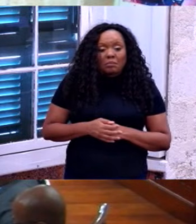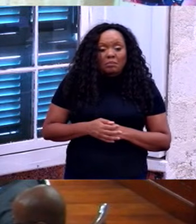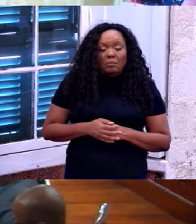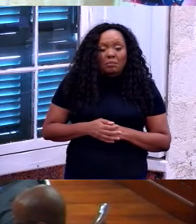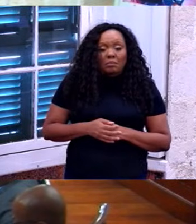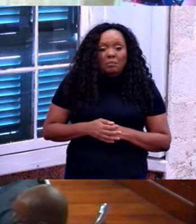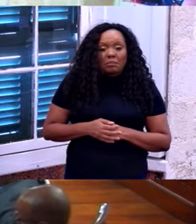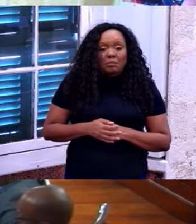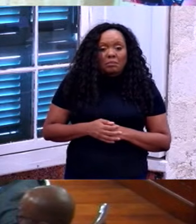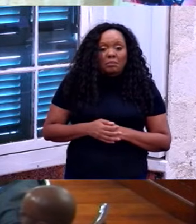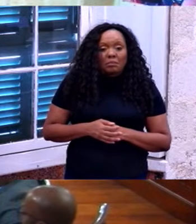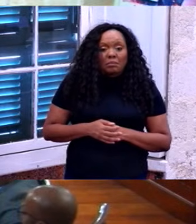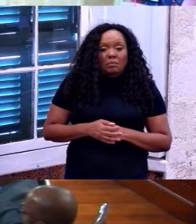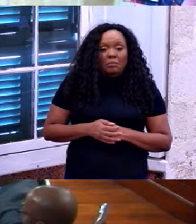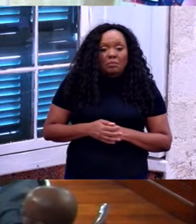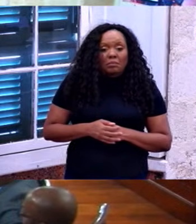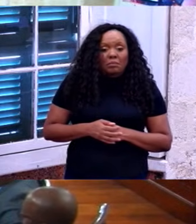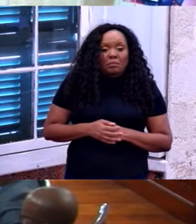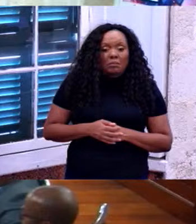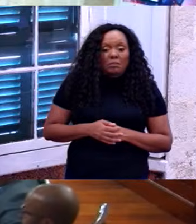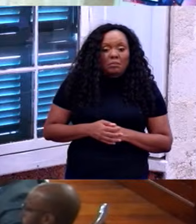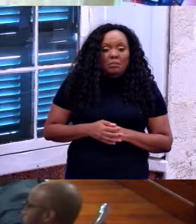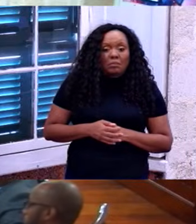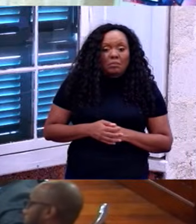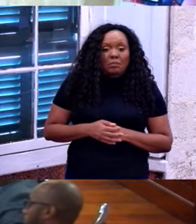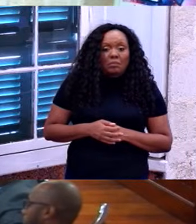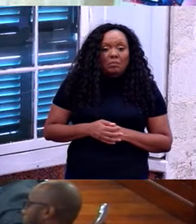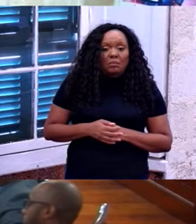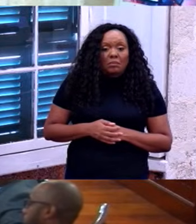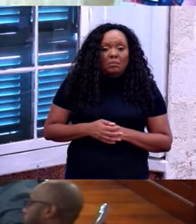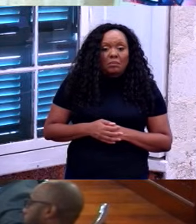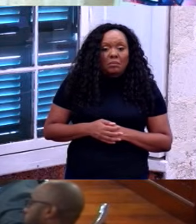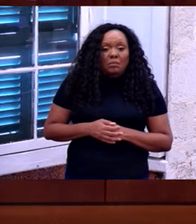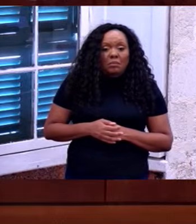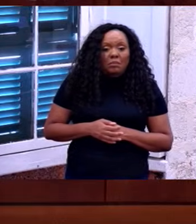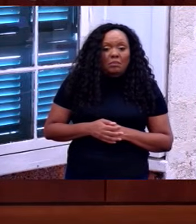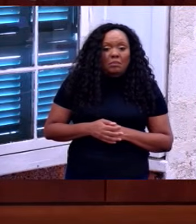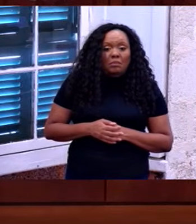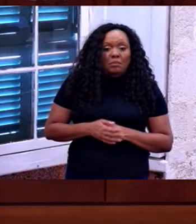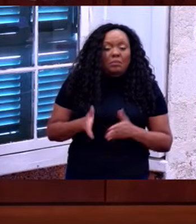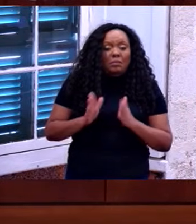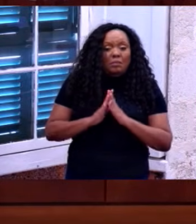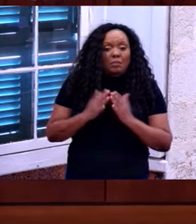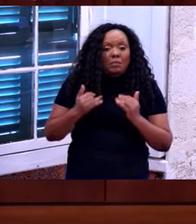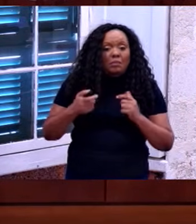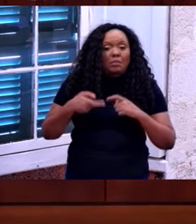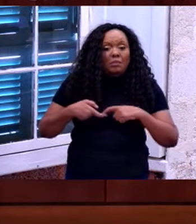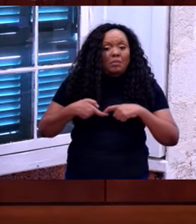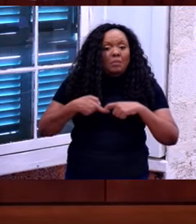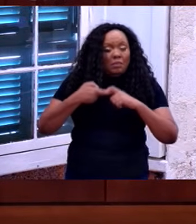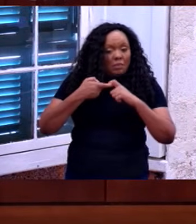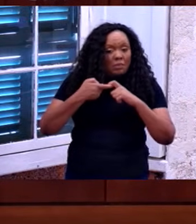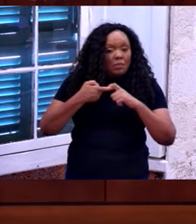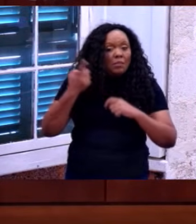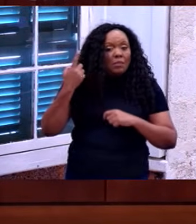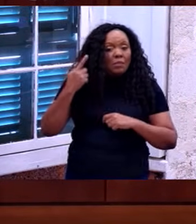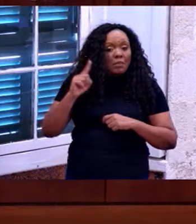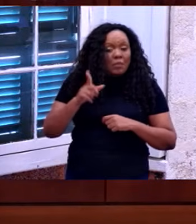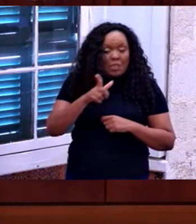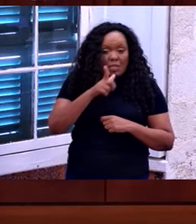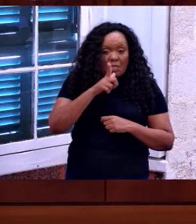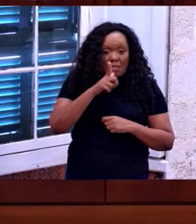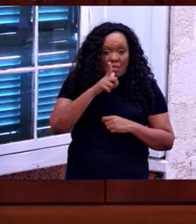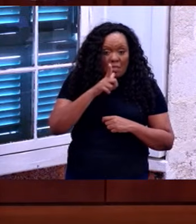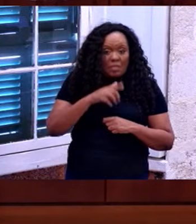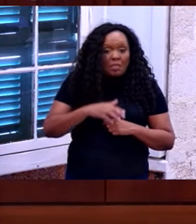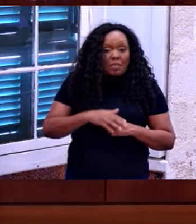Senator Cummins. Mr. President, I beg to move that this sitting of the Senate do now is suspended now for lunch